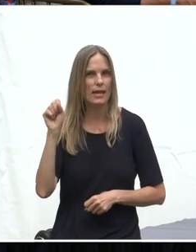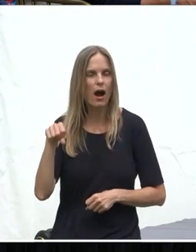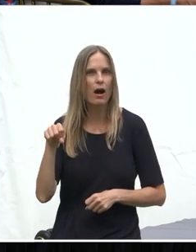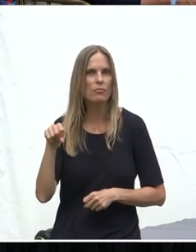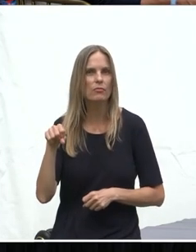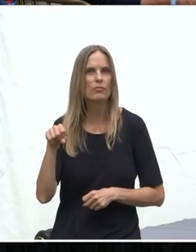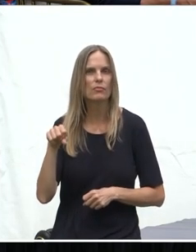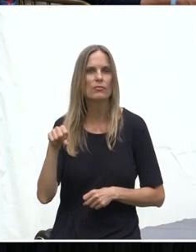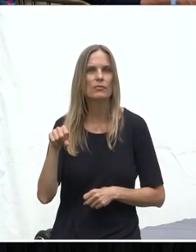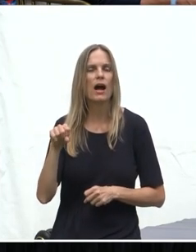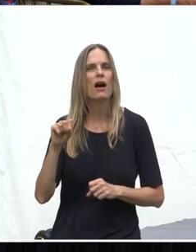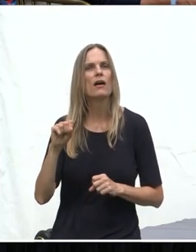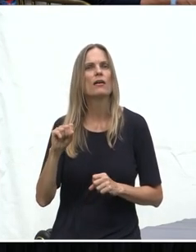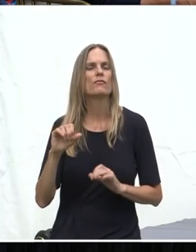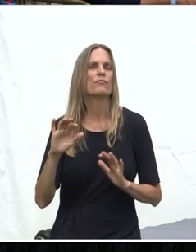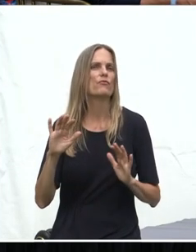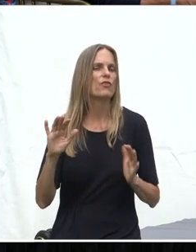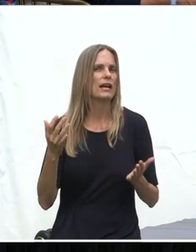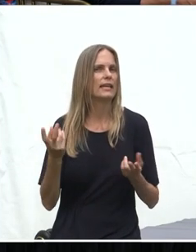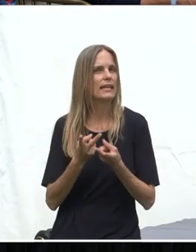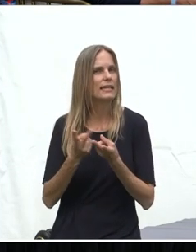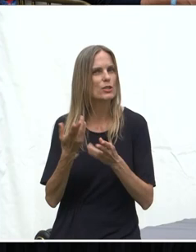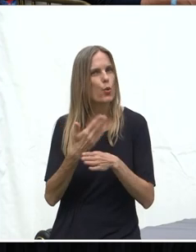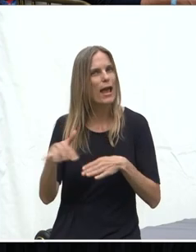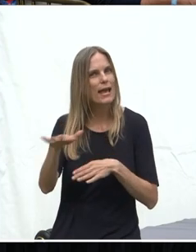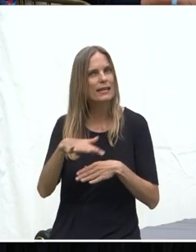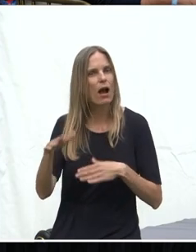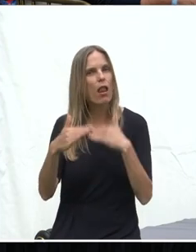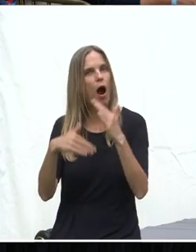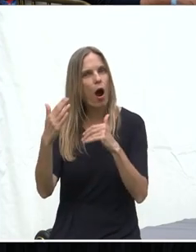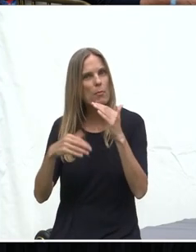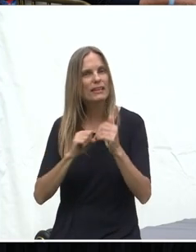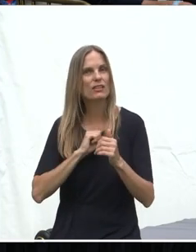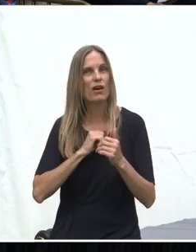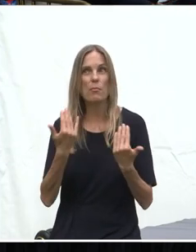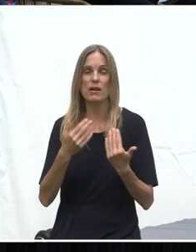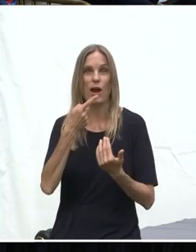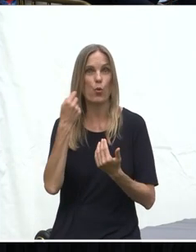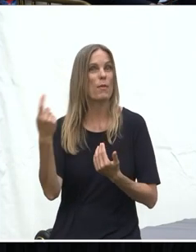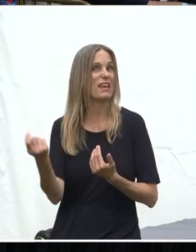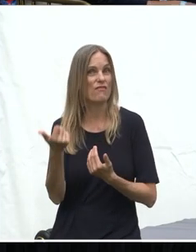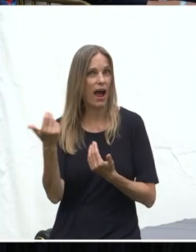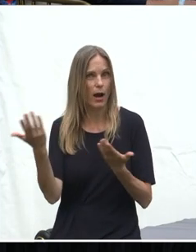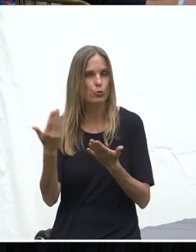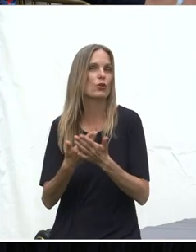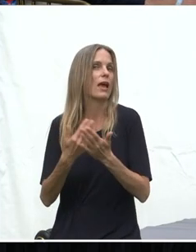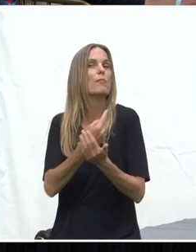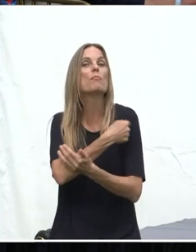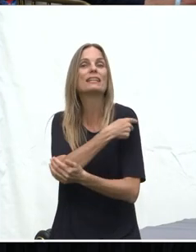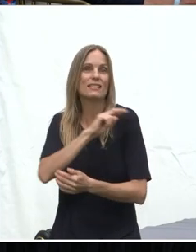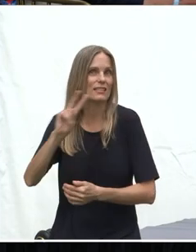the fields that women are in the majority now. It's also in the healthcare sector and